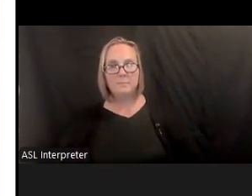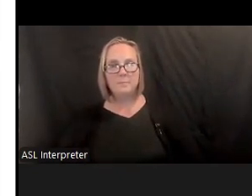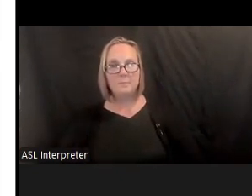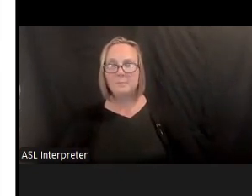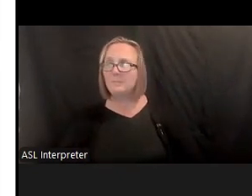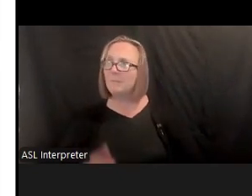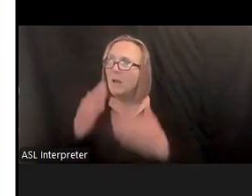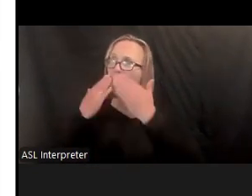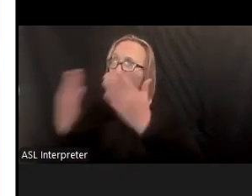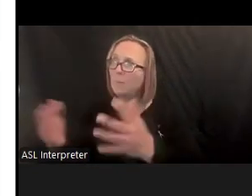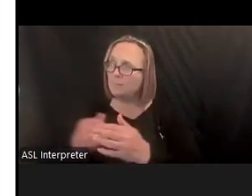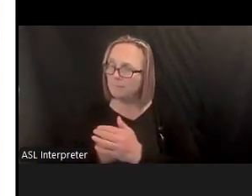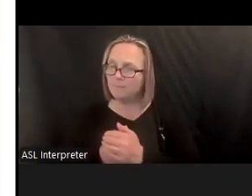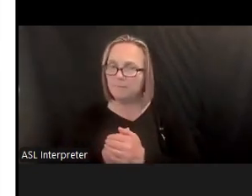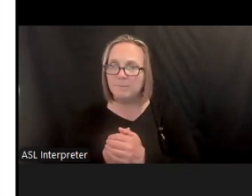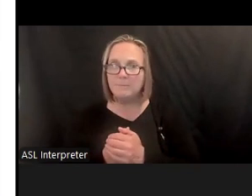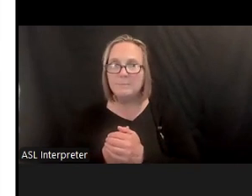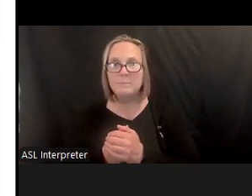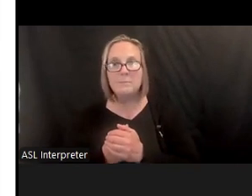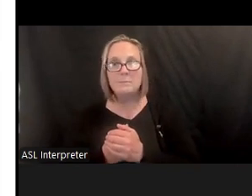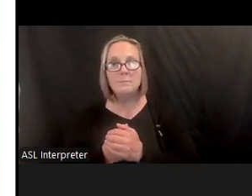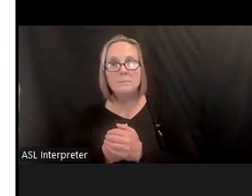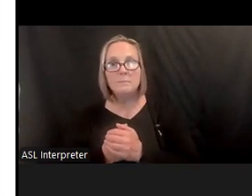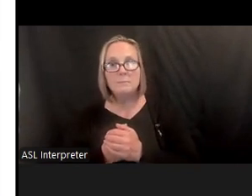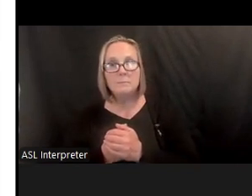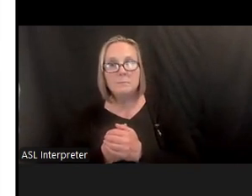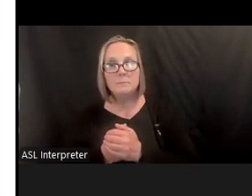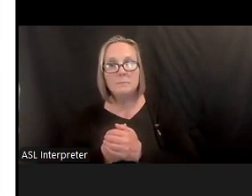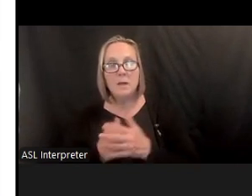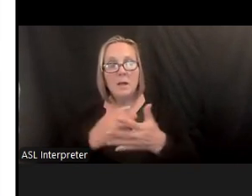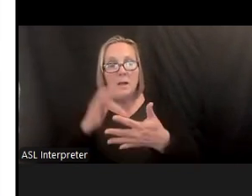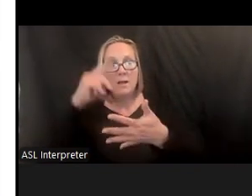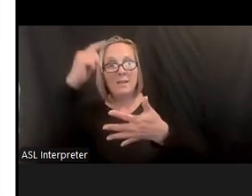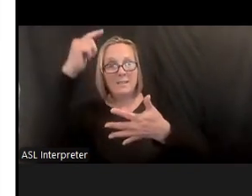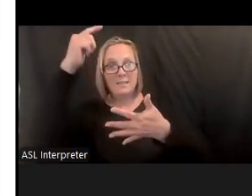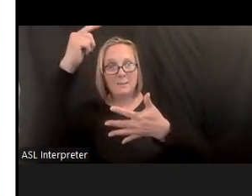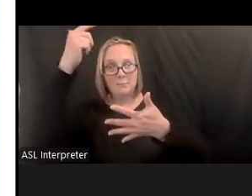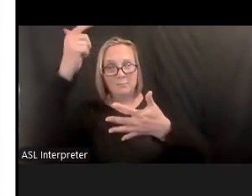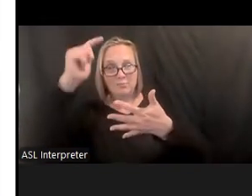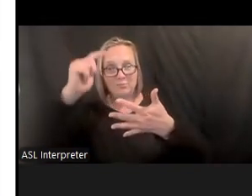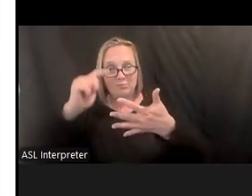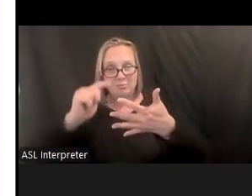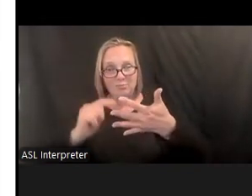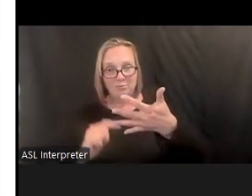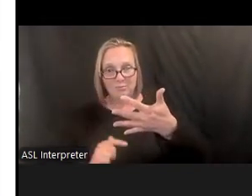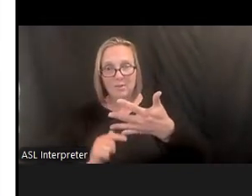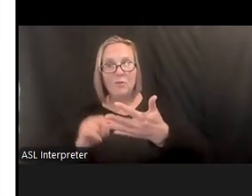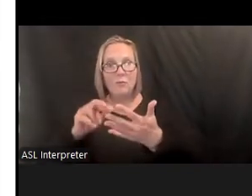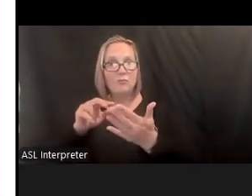Thank you. At this time, we've gone through all those who registered to speak.